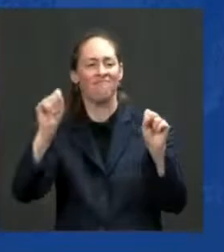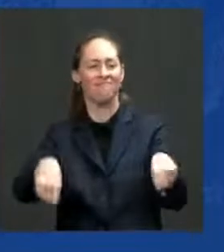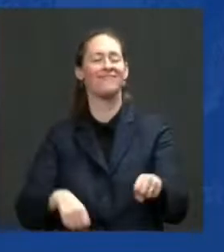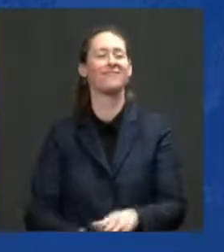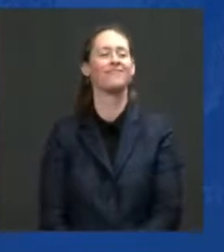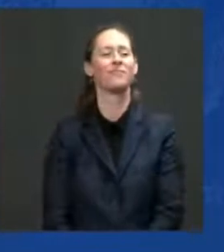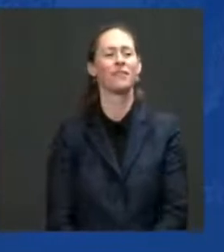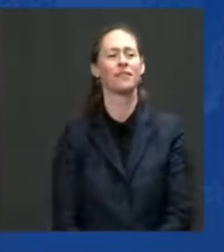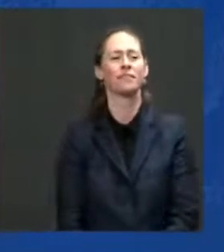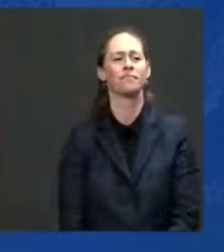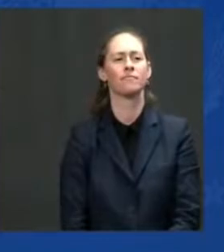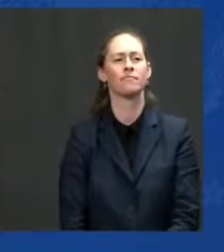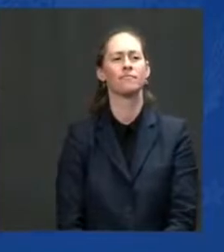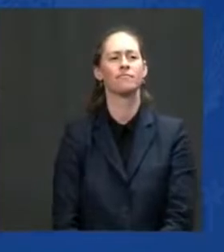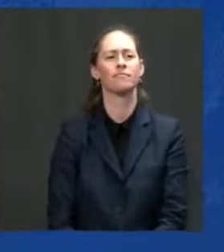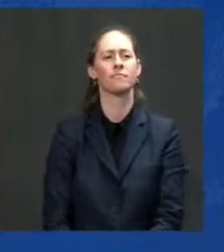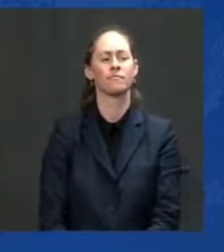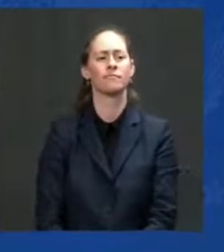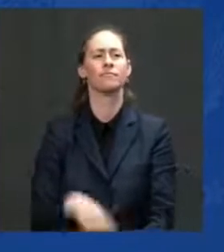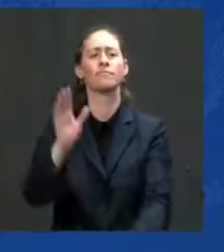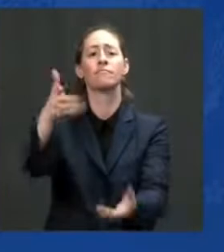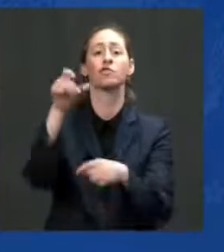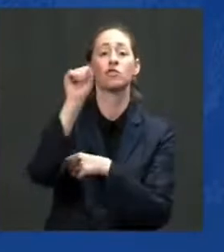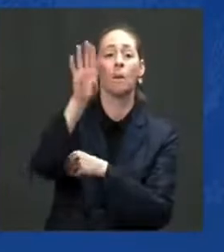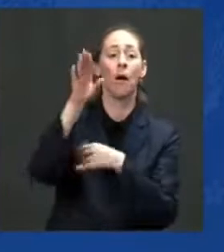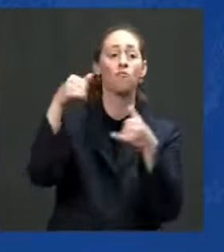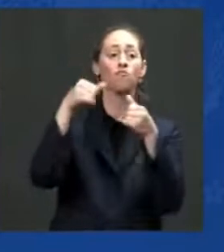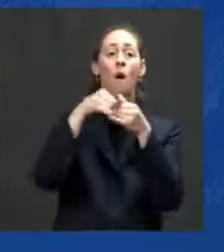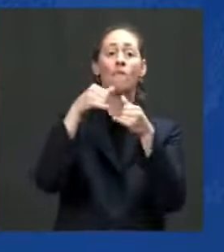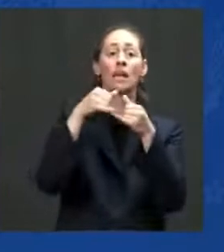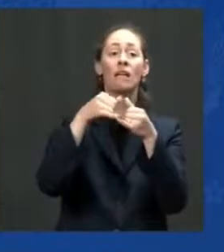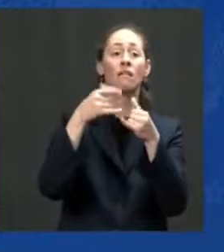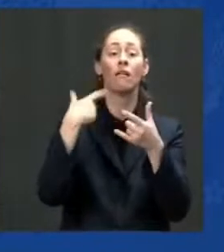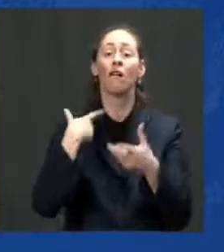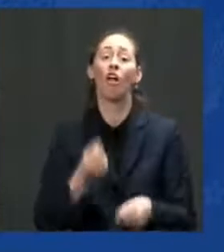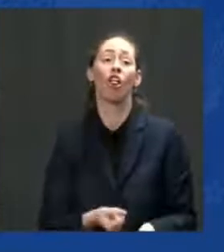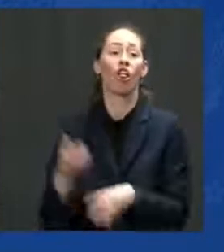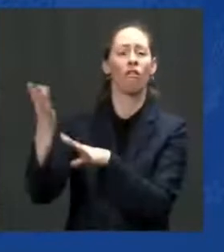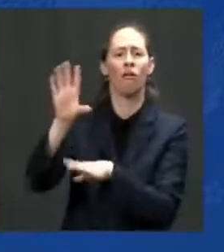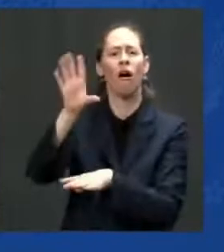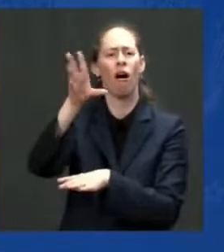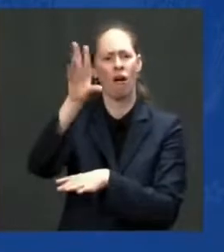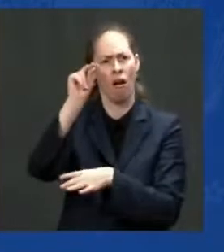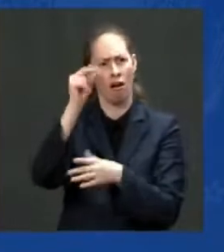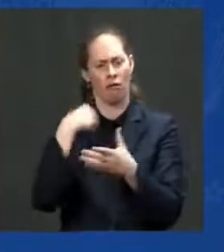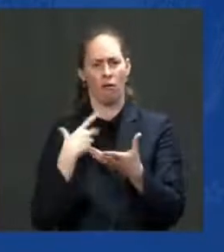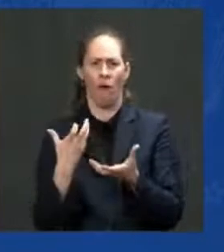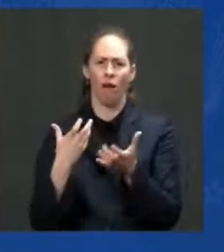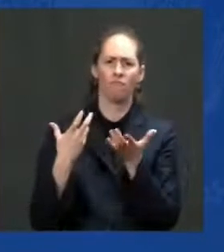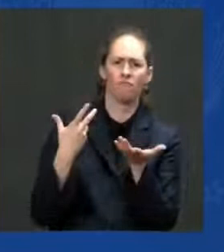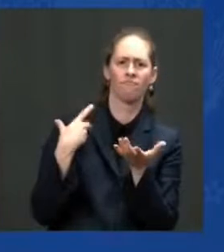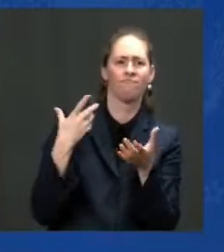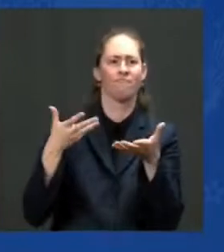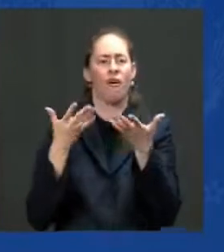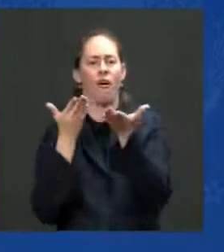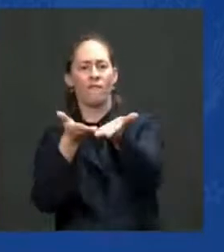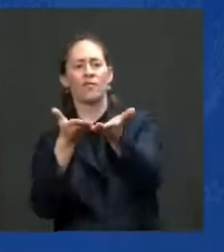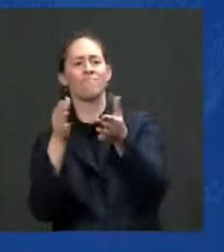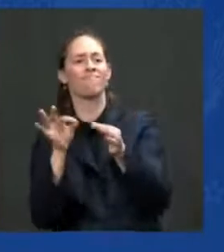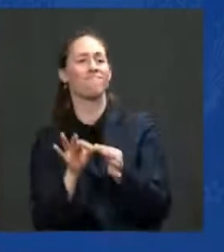Cam, but we're going to offer President Biden a special presentation from Mr. Glazer, and then we're going to